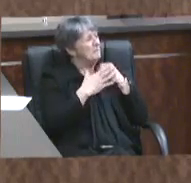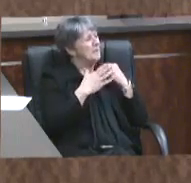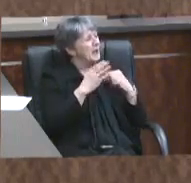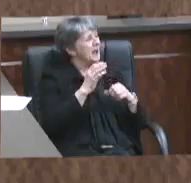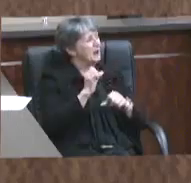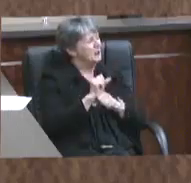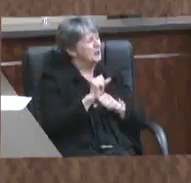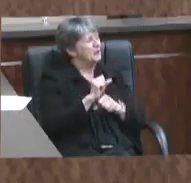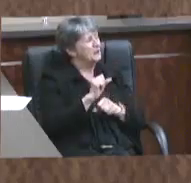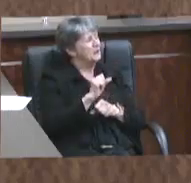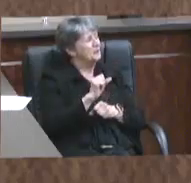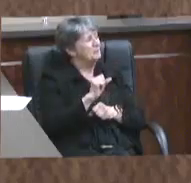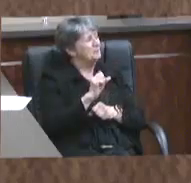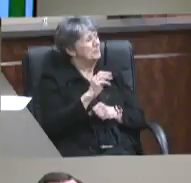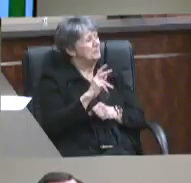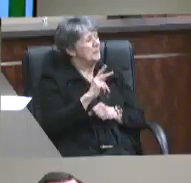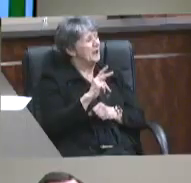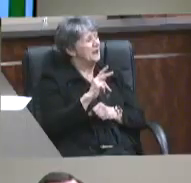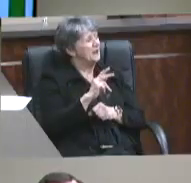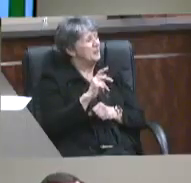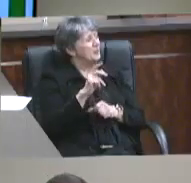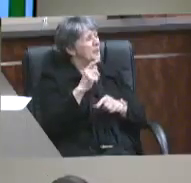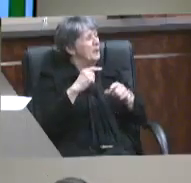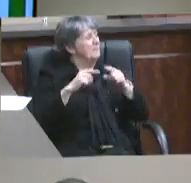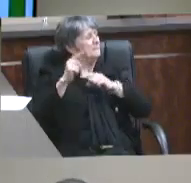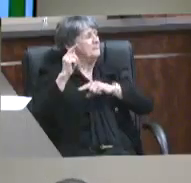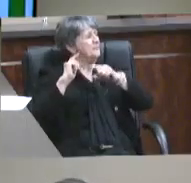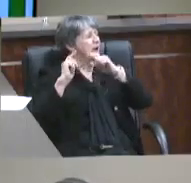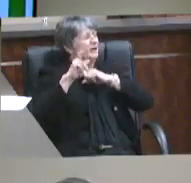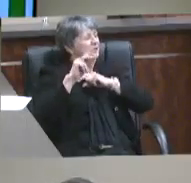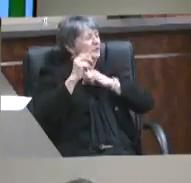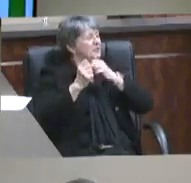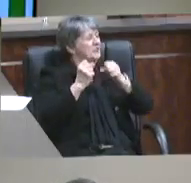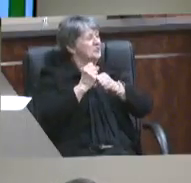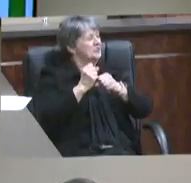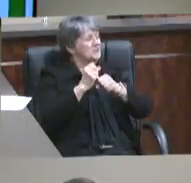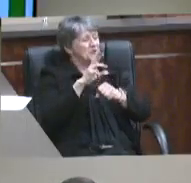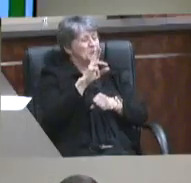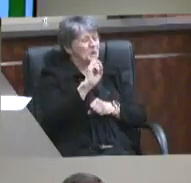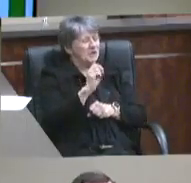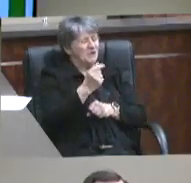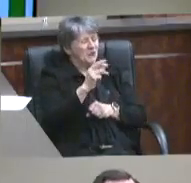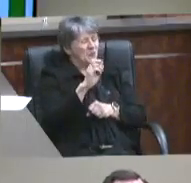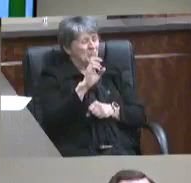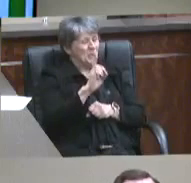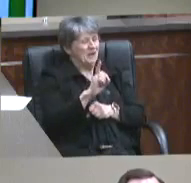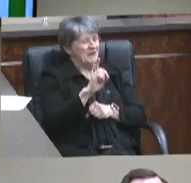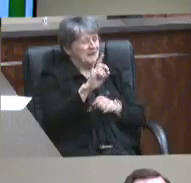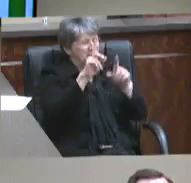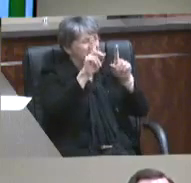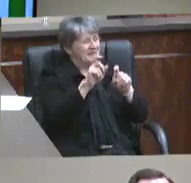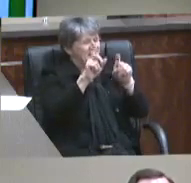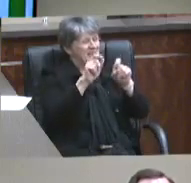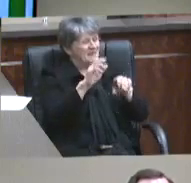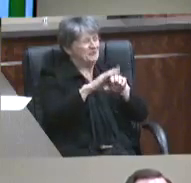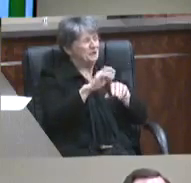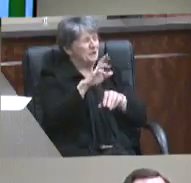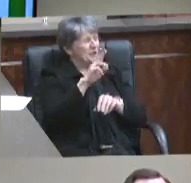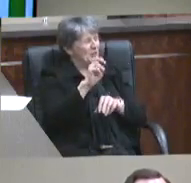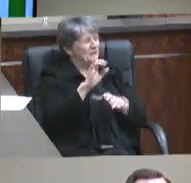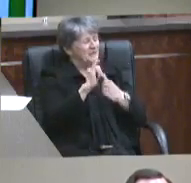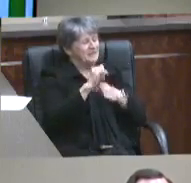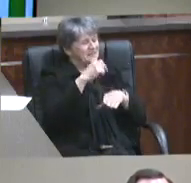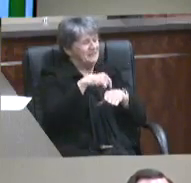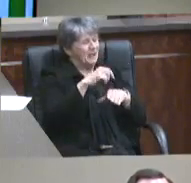back 30 years, and we regraded the test on a curve. Well, this time, you passed the test. So what we want